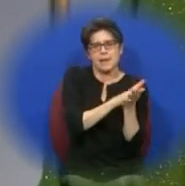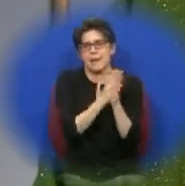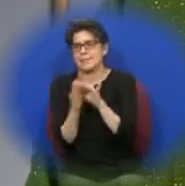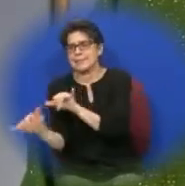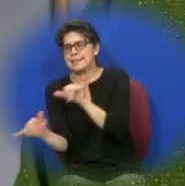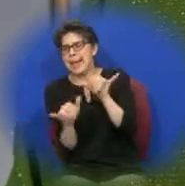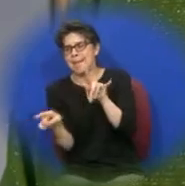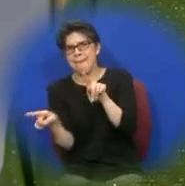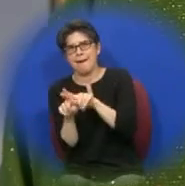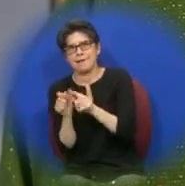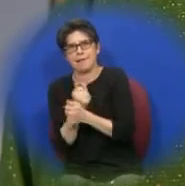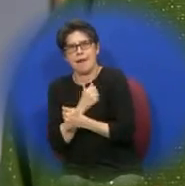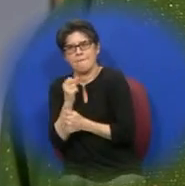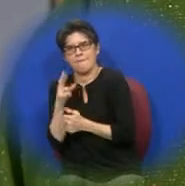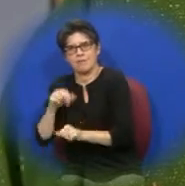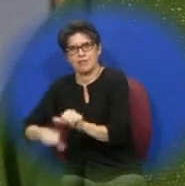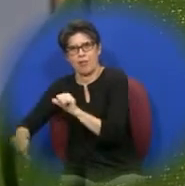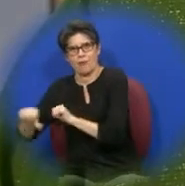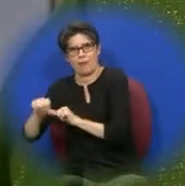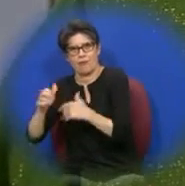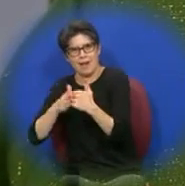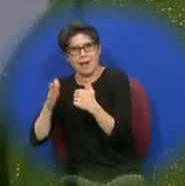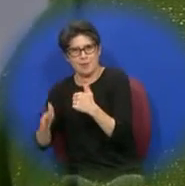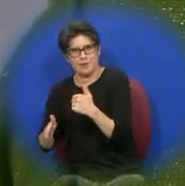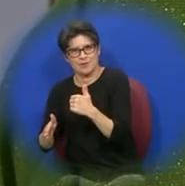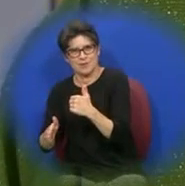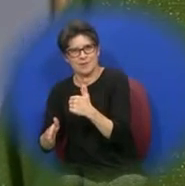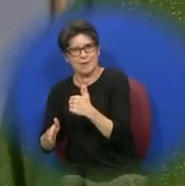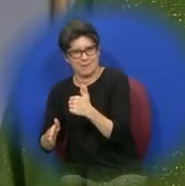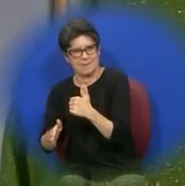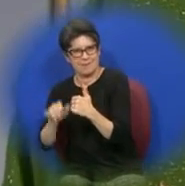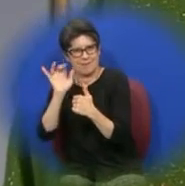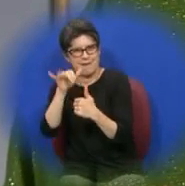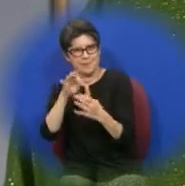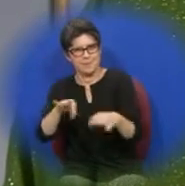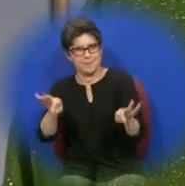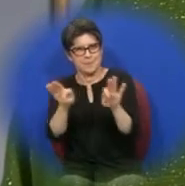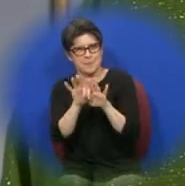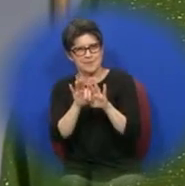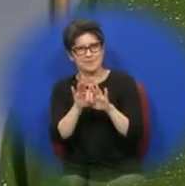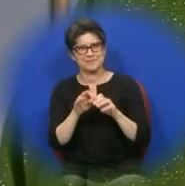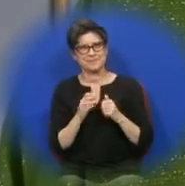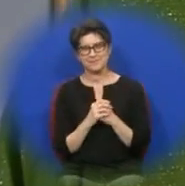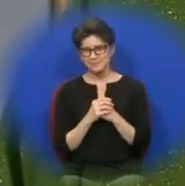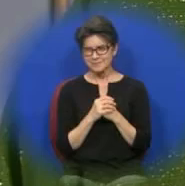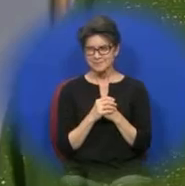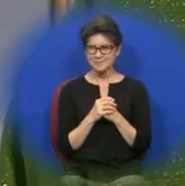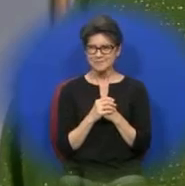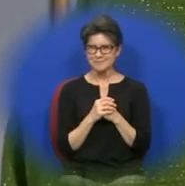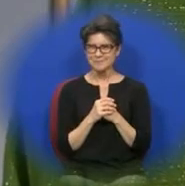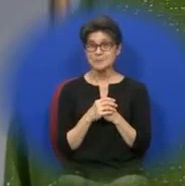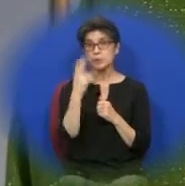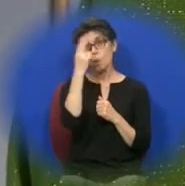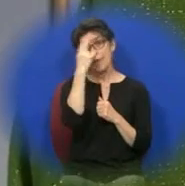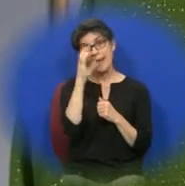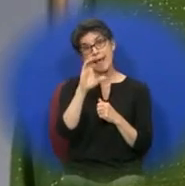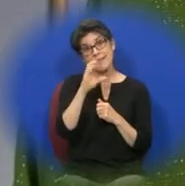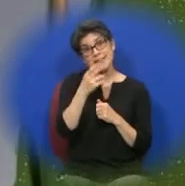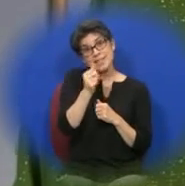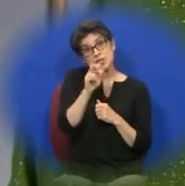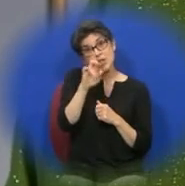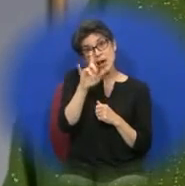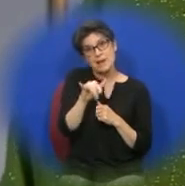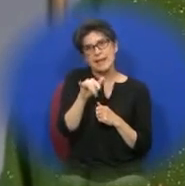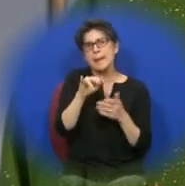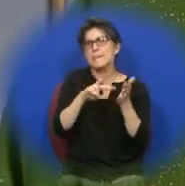care for people. And so it is how they fulfill the mission, all of those involved with Catholic Charities, with great care and compassion,